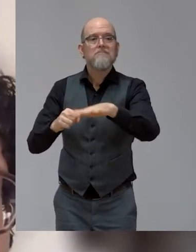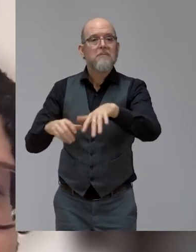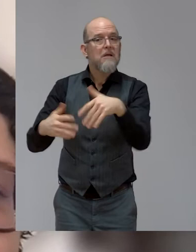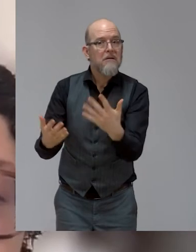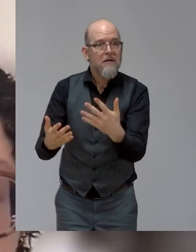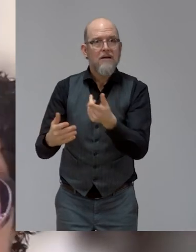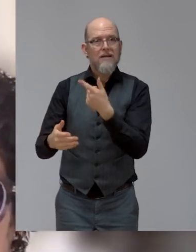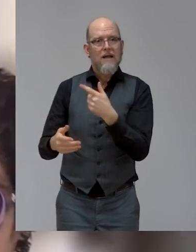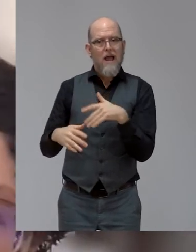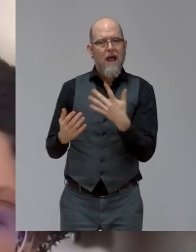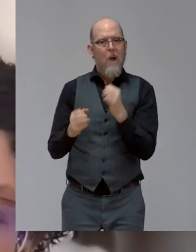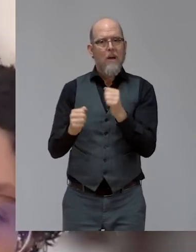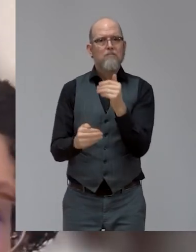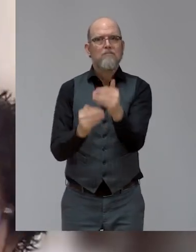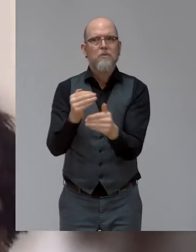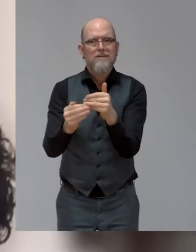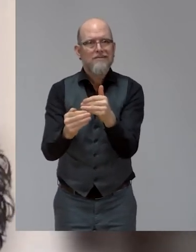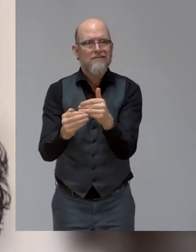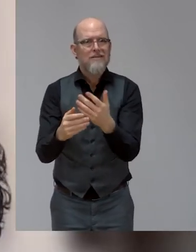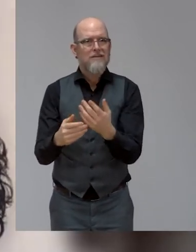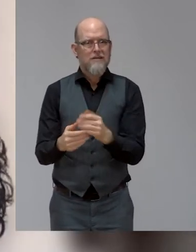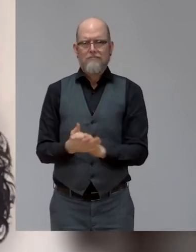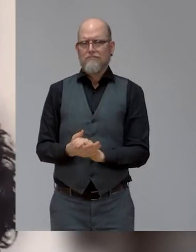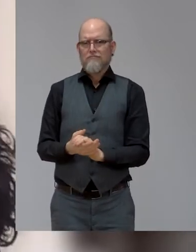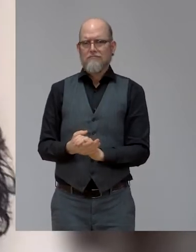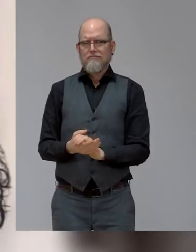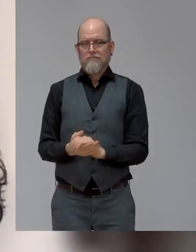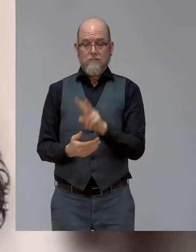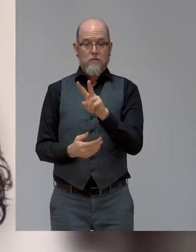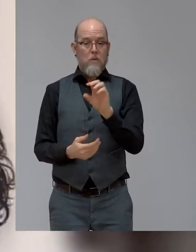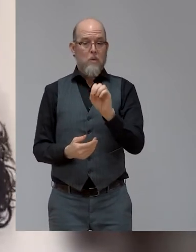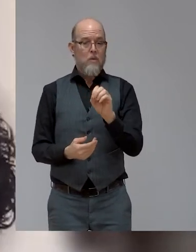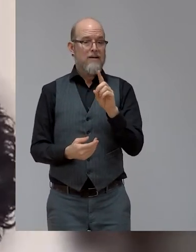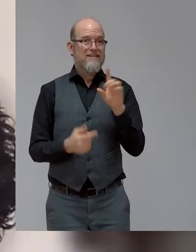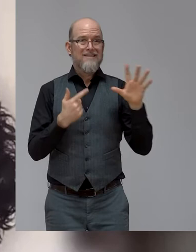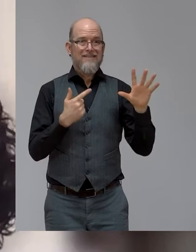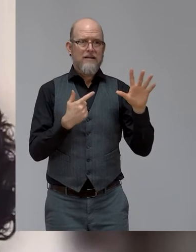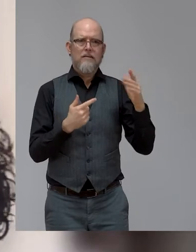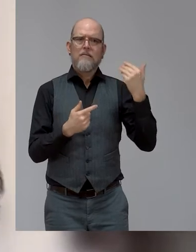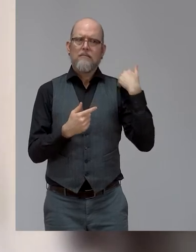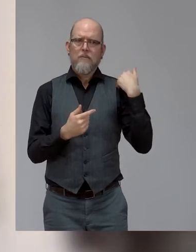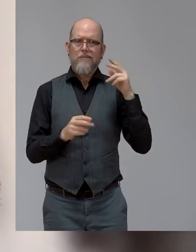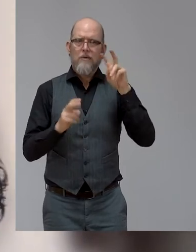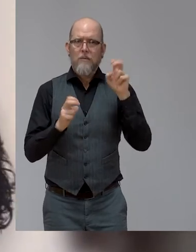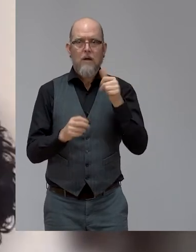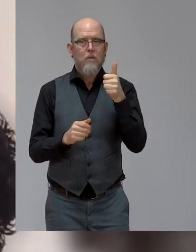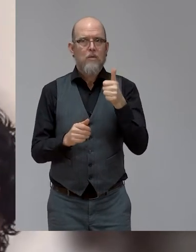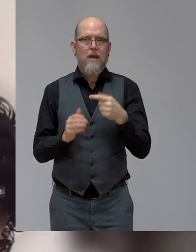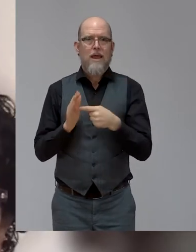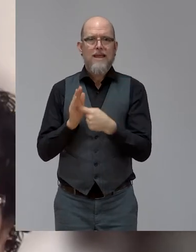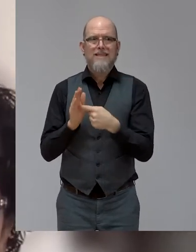function. In 2017, we actually came across with a really good practice that had been